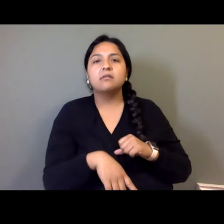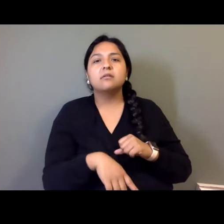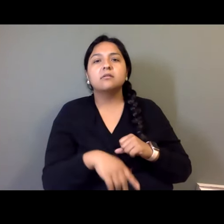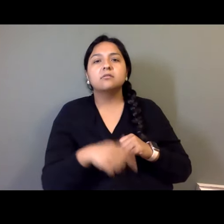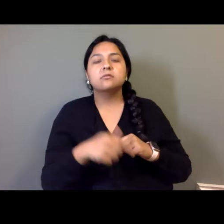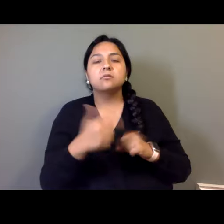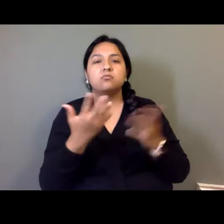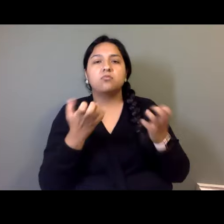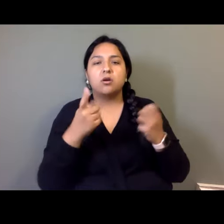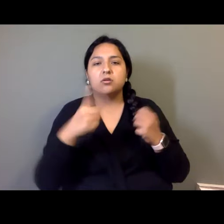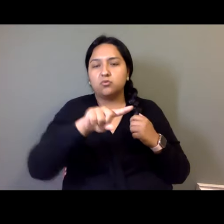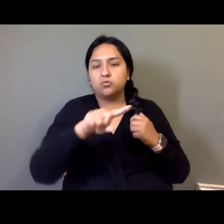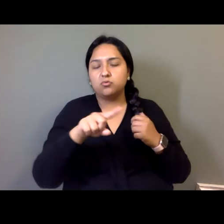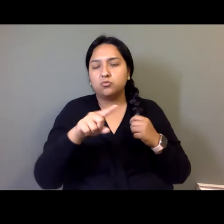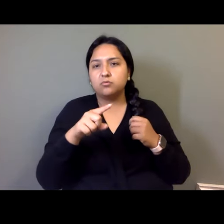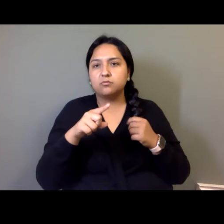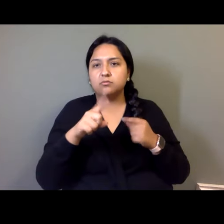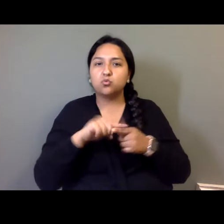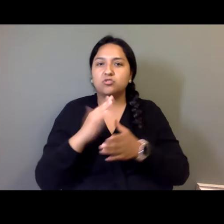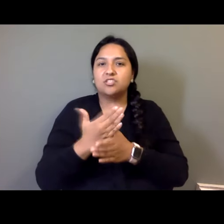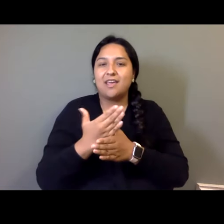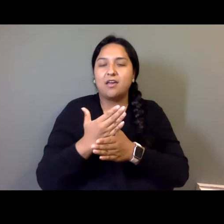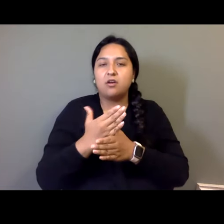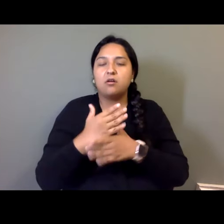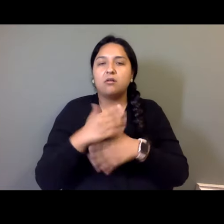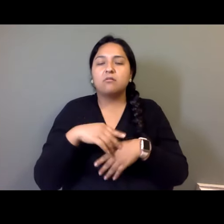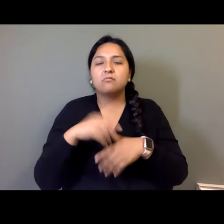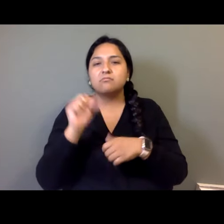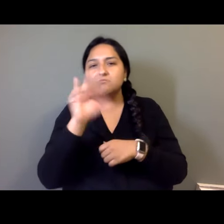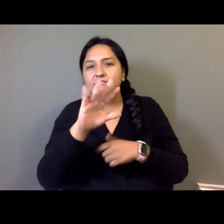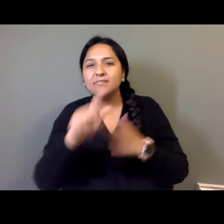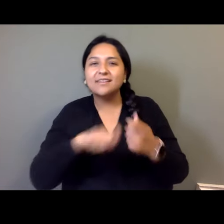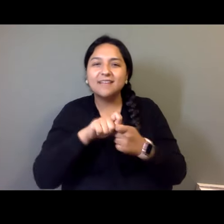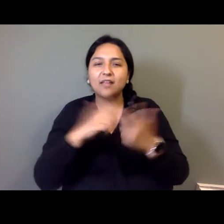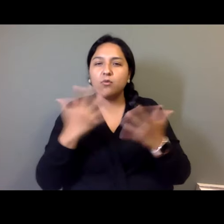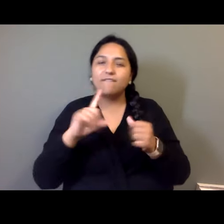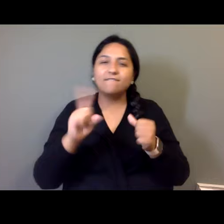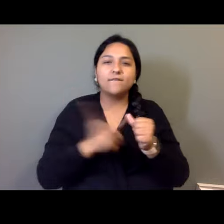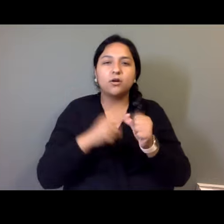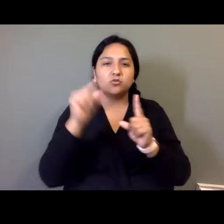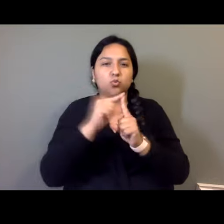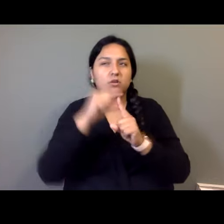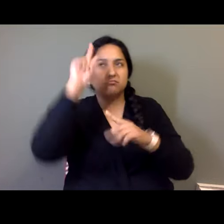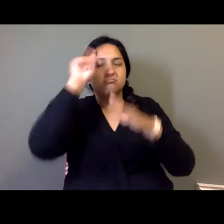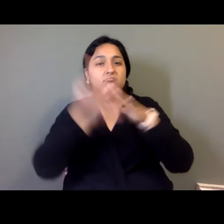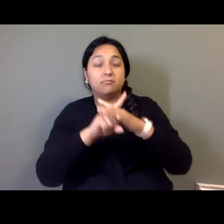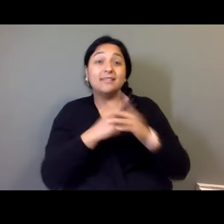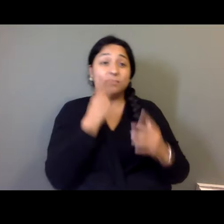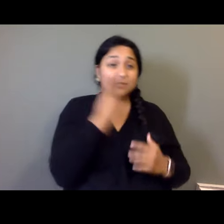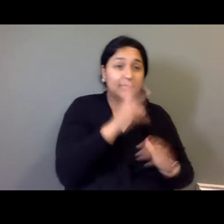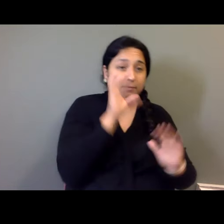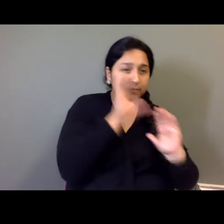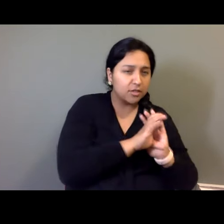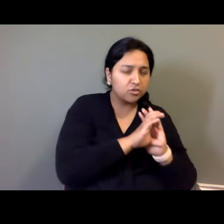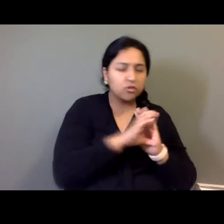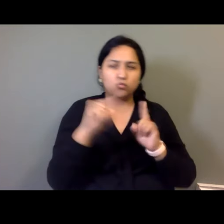I want you guys to share exactly the first words that you guys feel when you first look at these photos. And then I'll kind of go more in